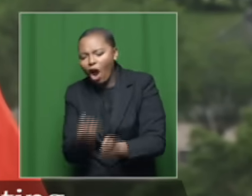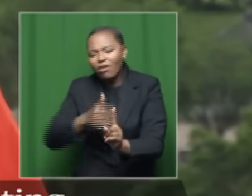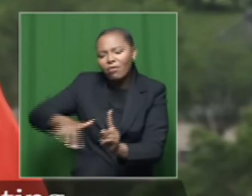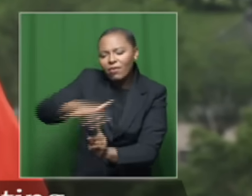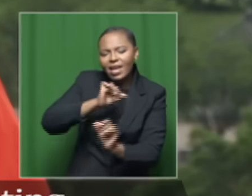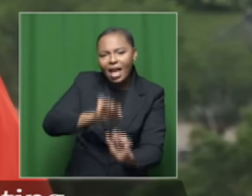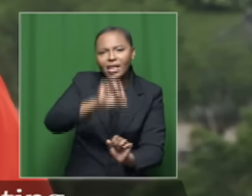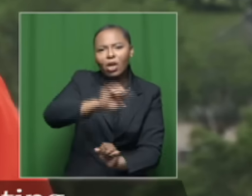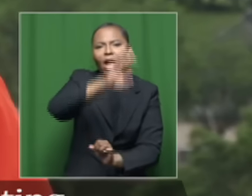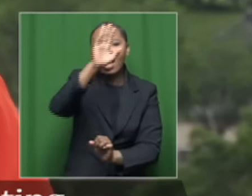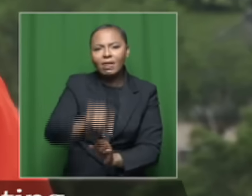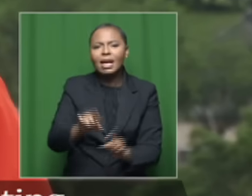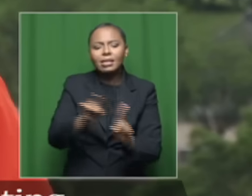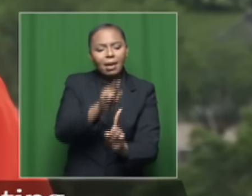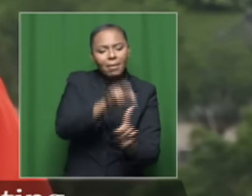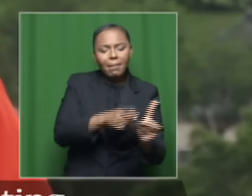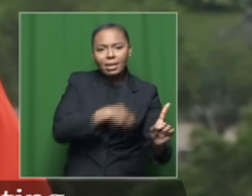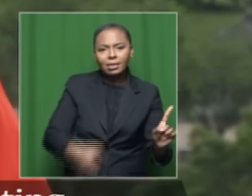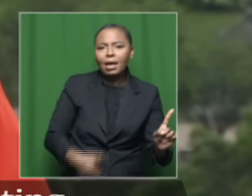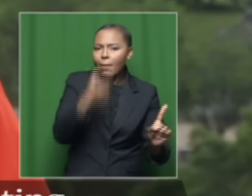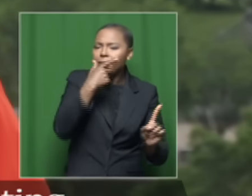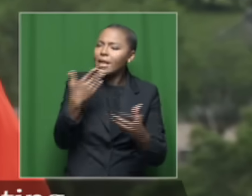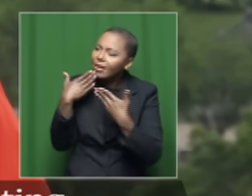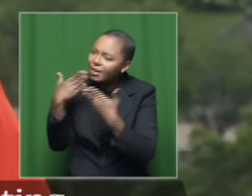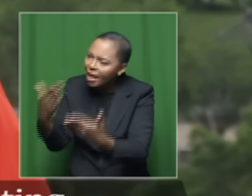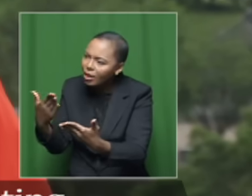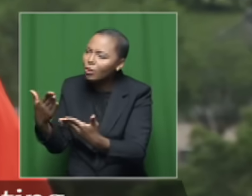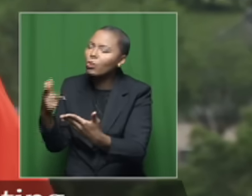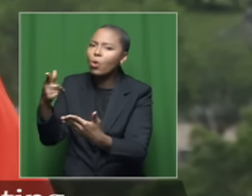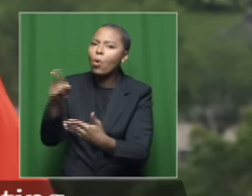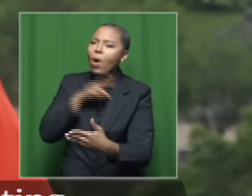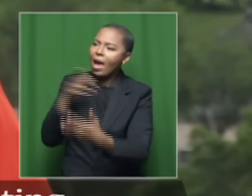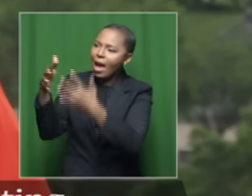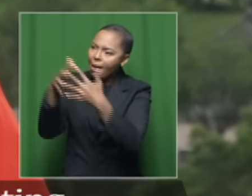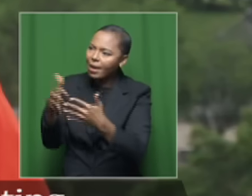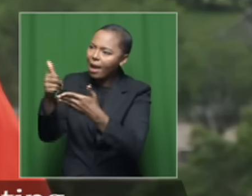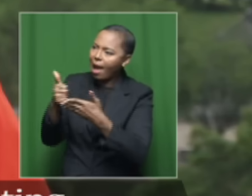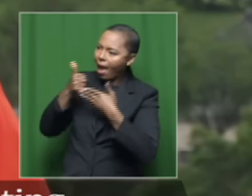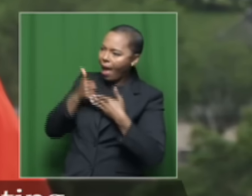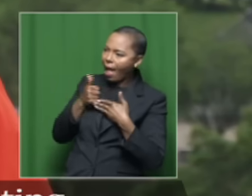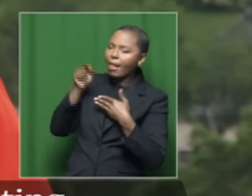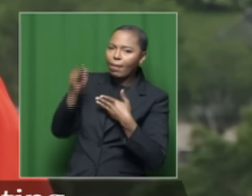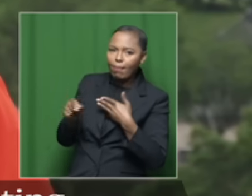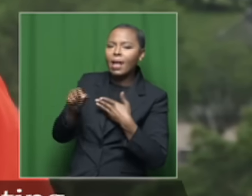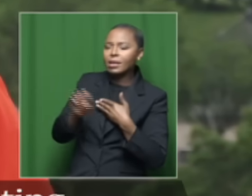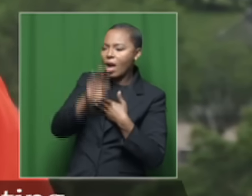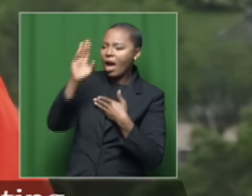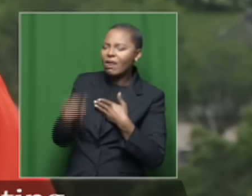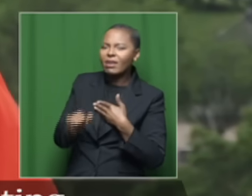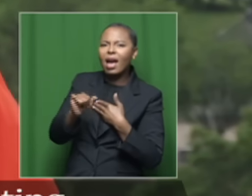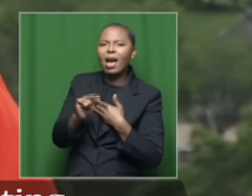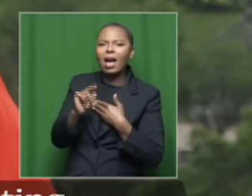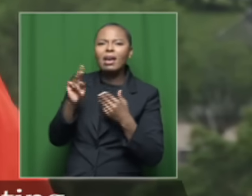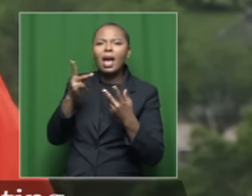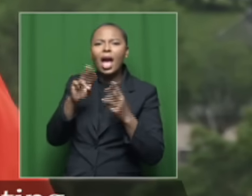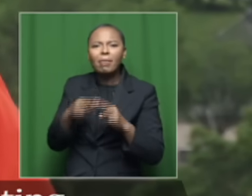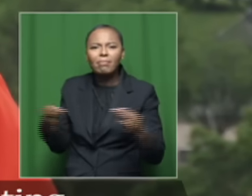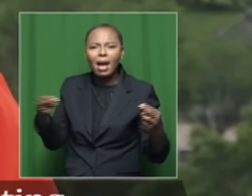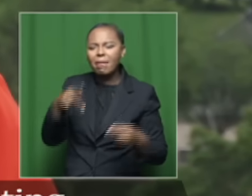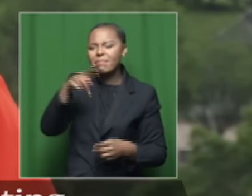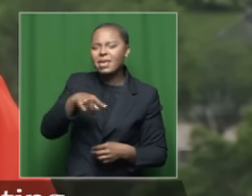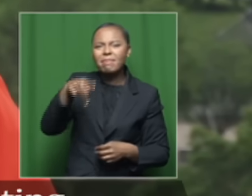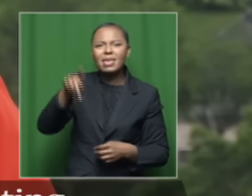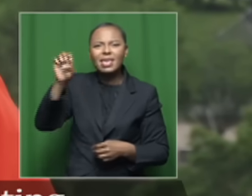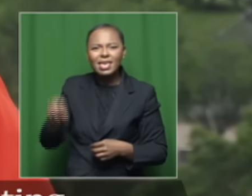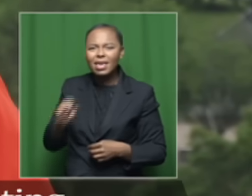him for all the help the US government gave during the COVID epidemic, sending respirators to South Africa. And it seemed